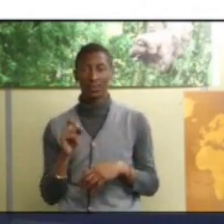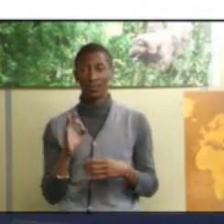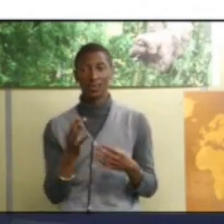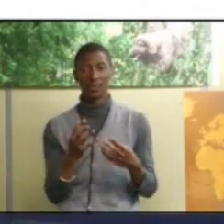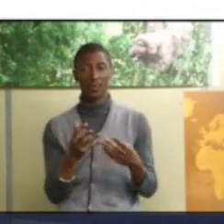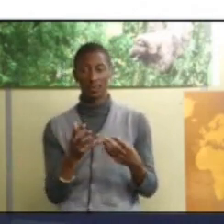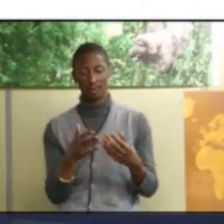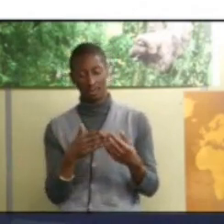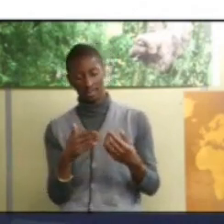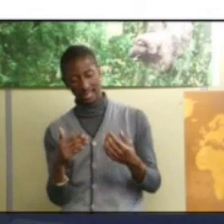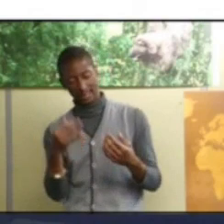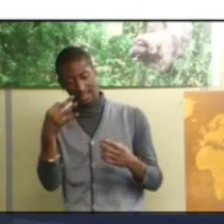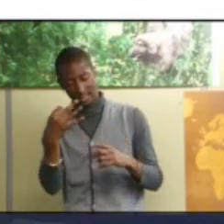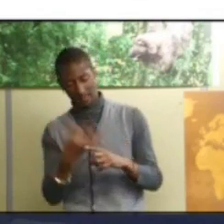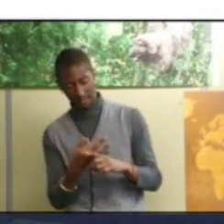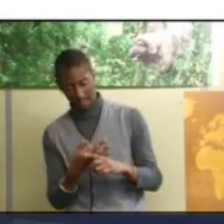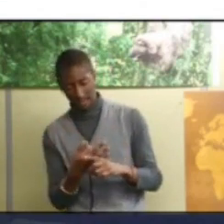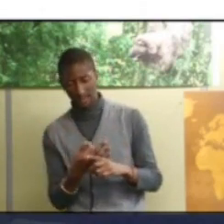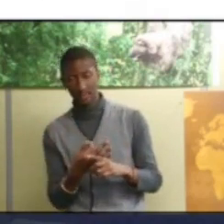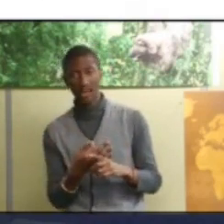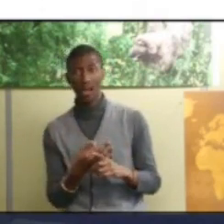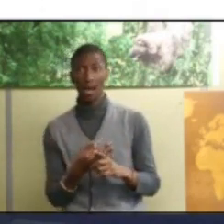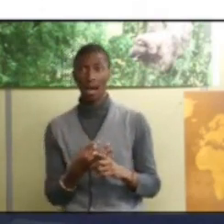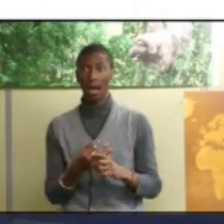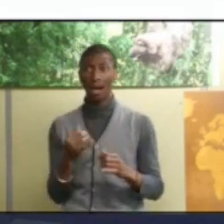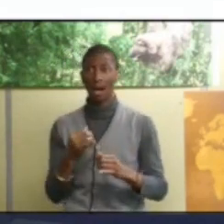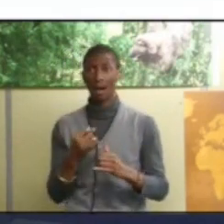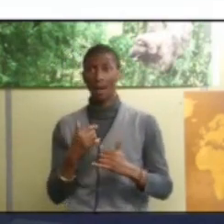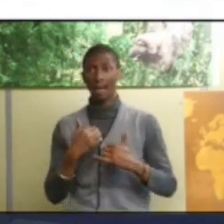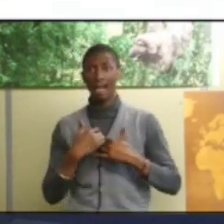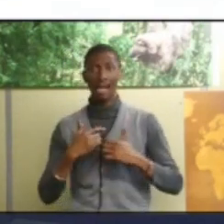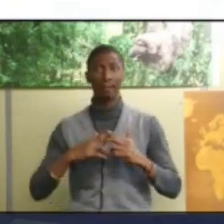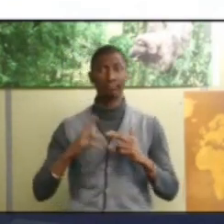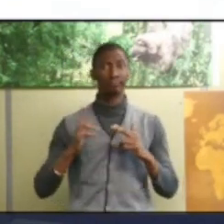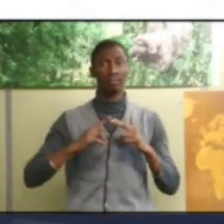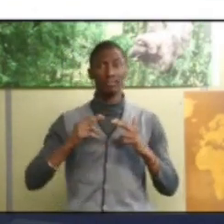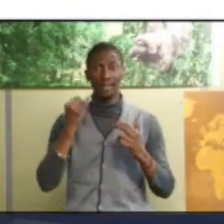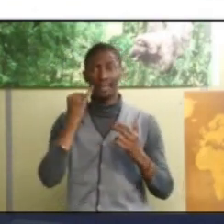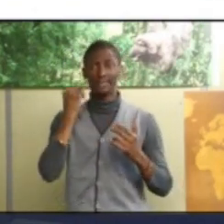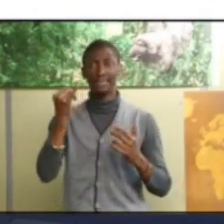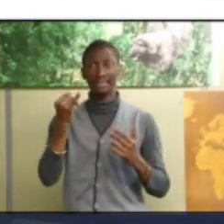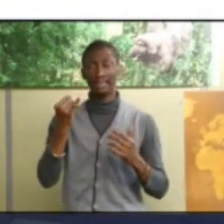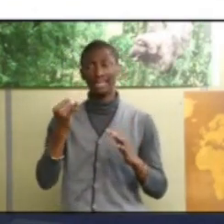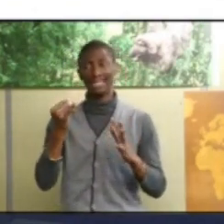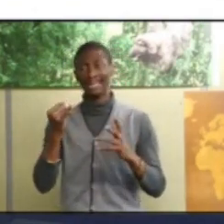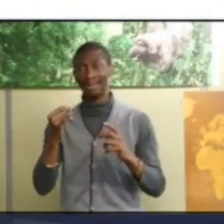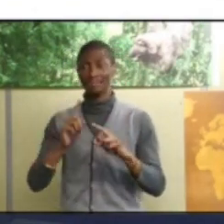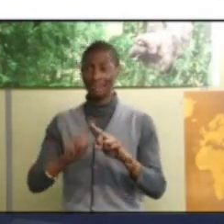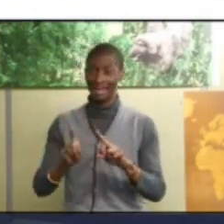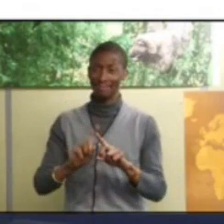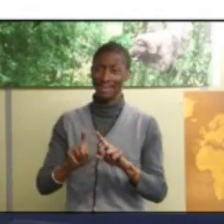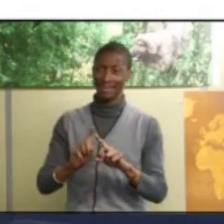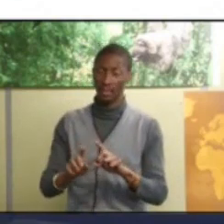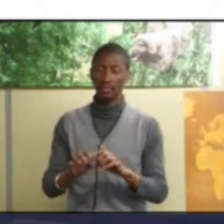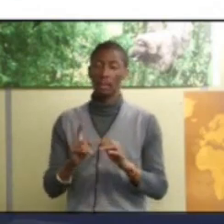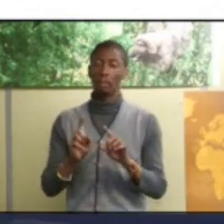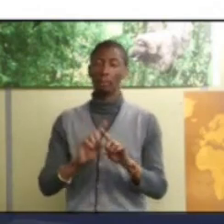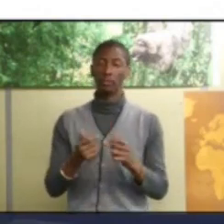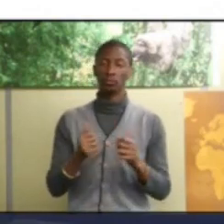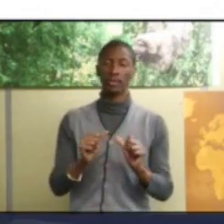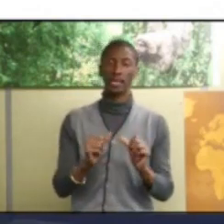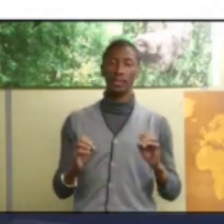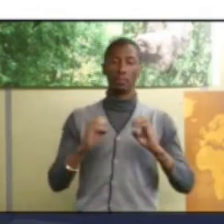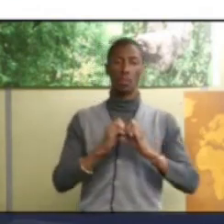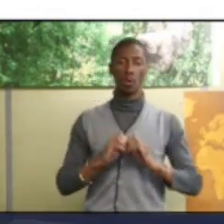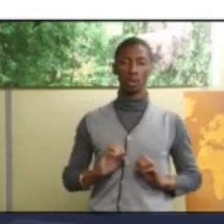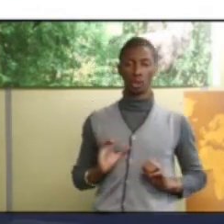9 months, it's like, oh, well, you have this really great idea, but try to be more conservative at the beginning, and then